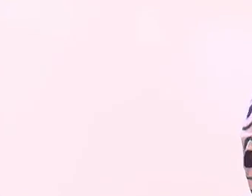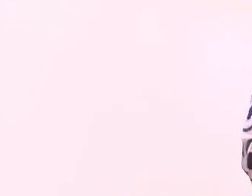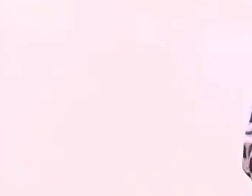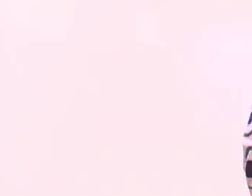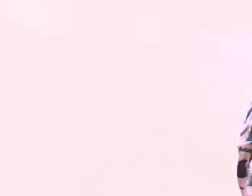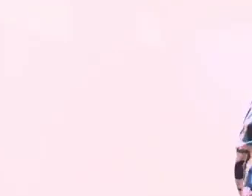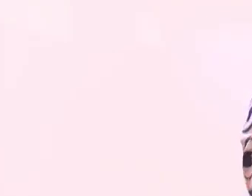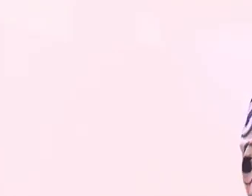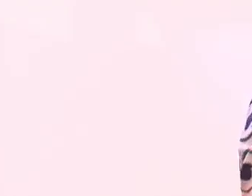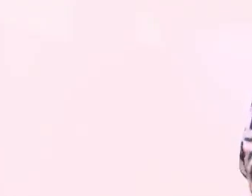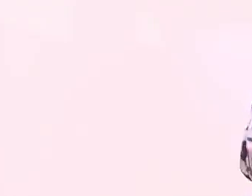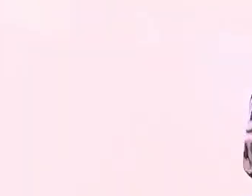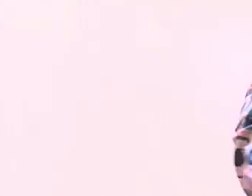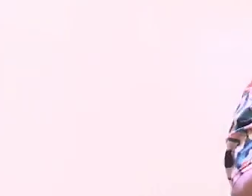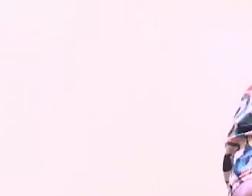I want to ask you, Laura,